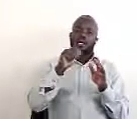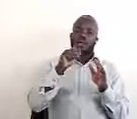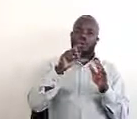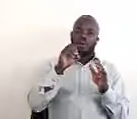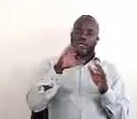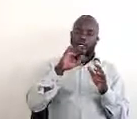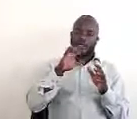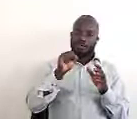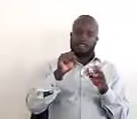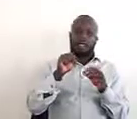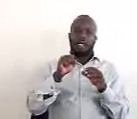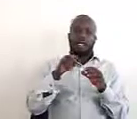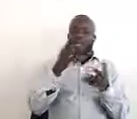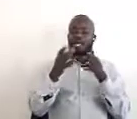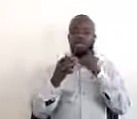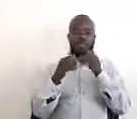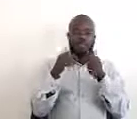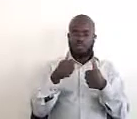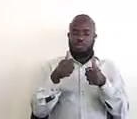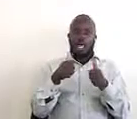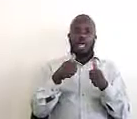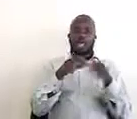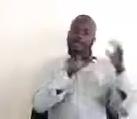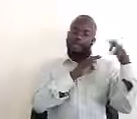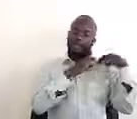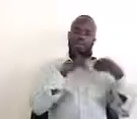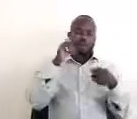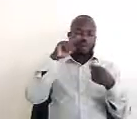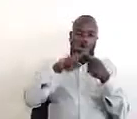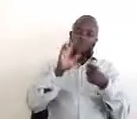not actually be better depending on what your goals are.